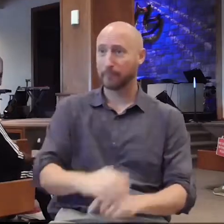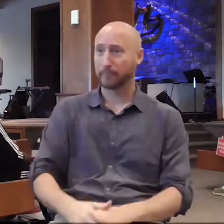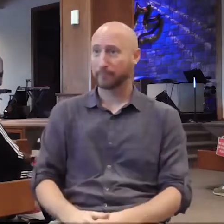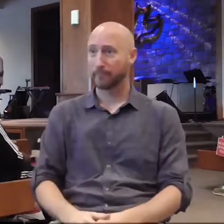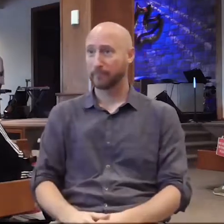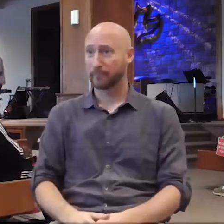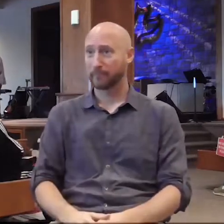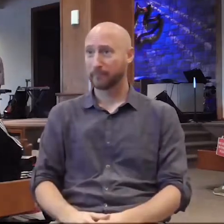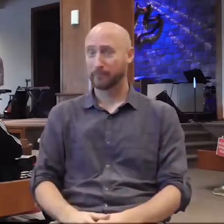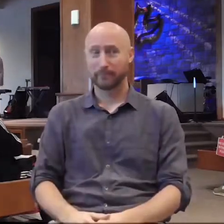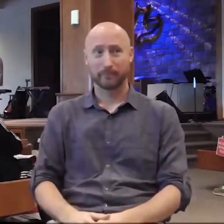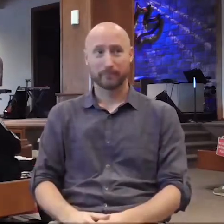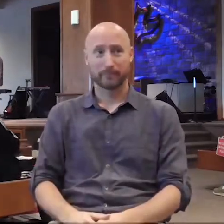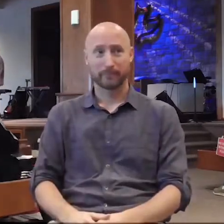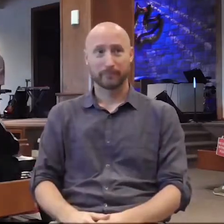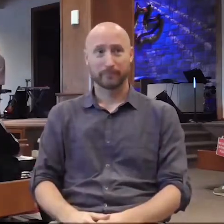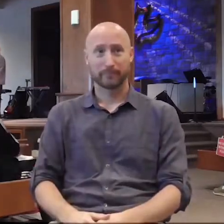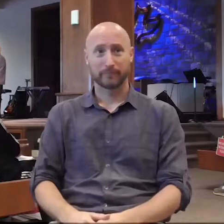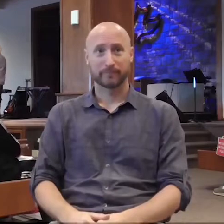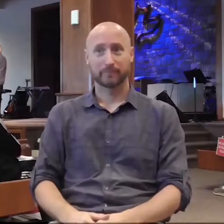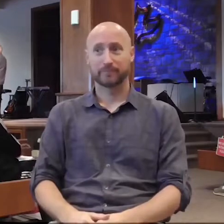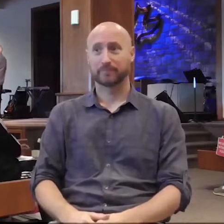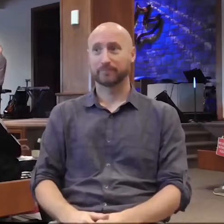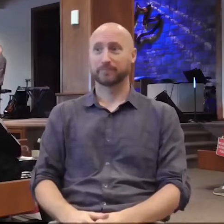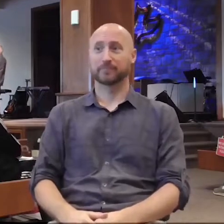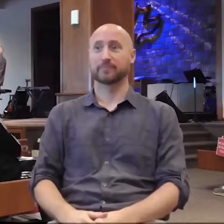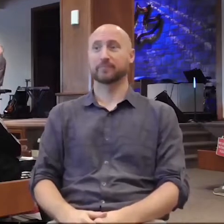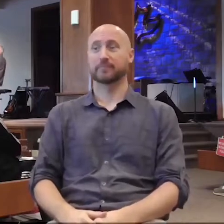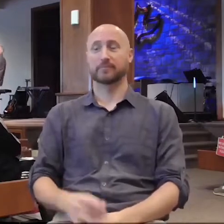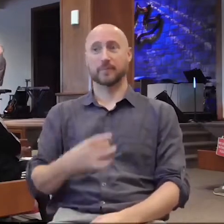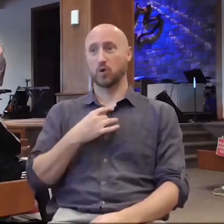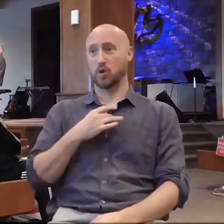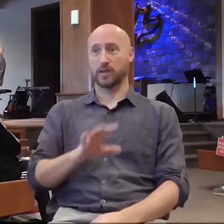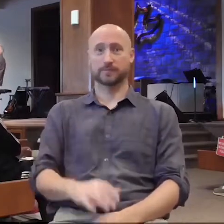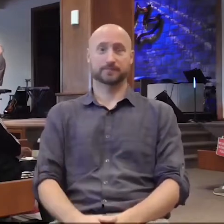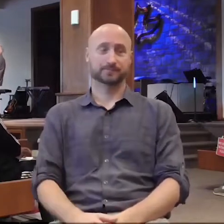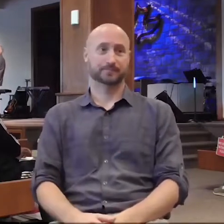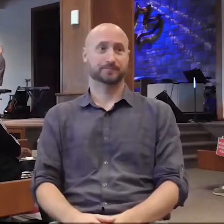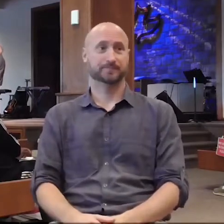They were wrong kids, but don't ever act like me. You know,